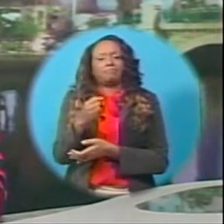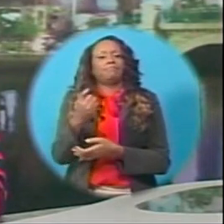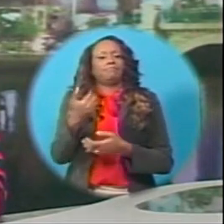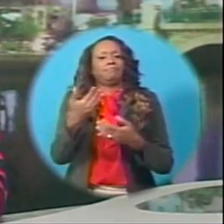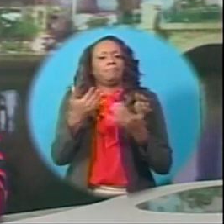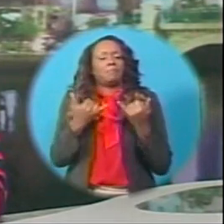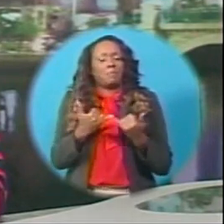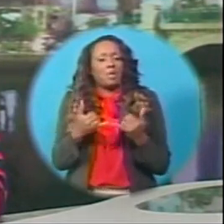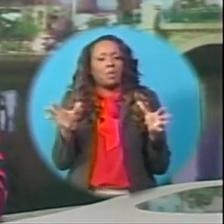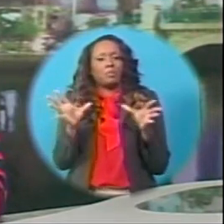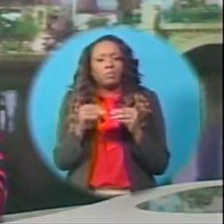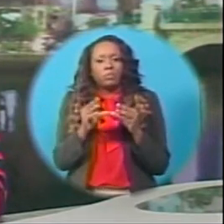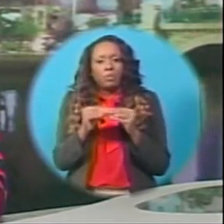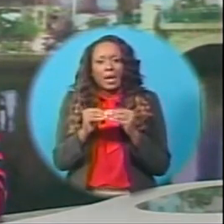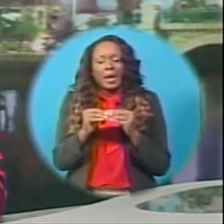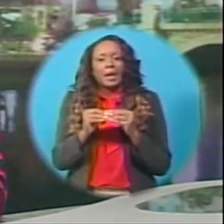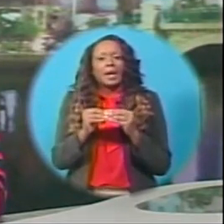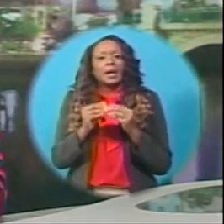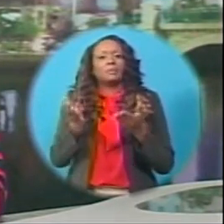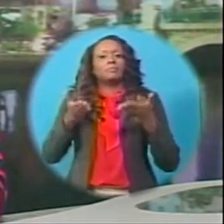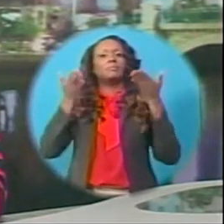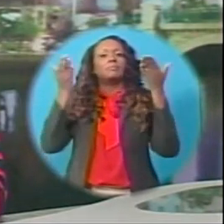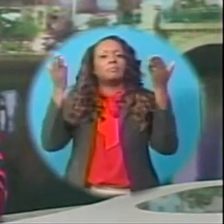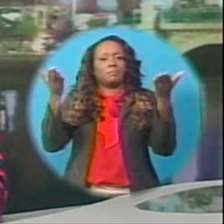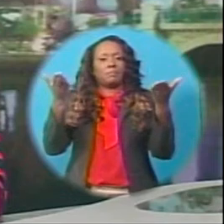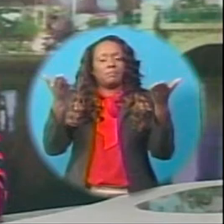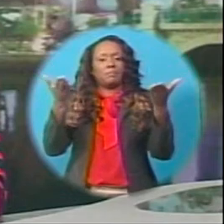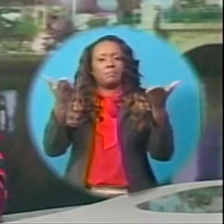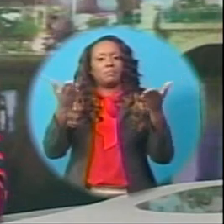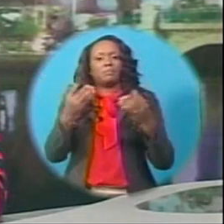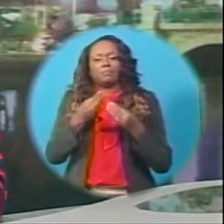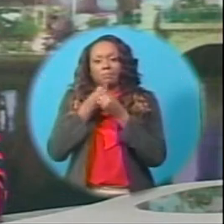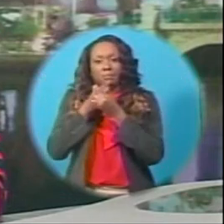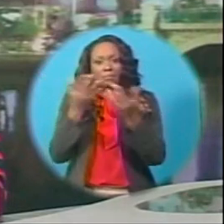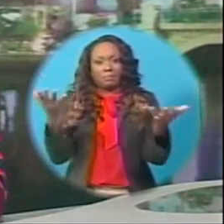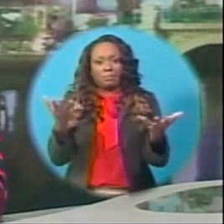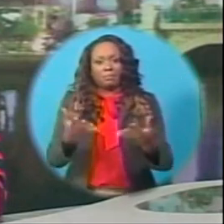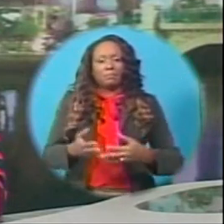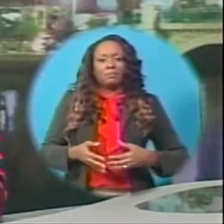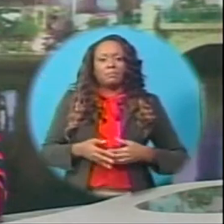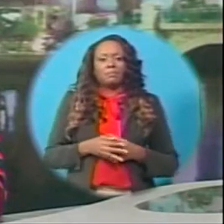at DLP headquarters this morning by General Secretary George Pilgrim.